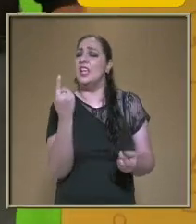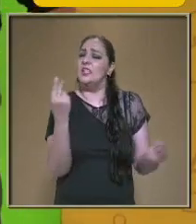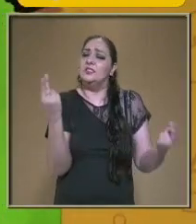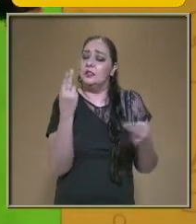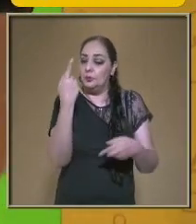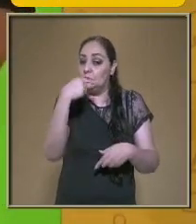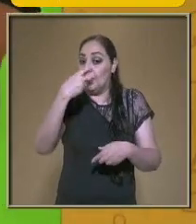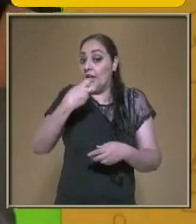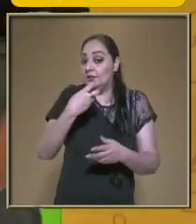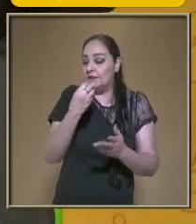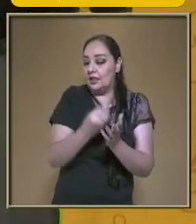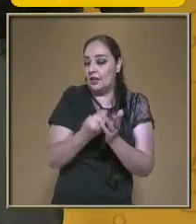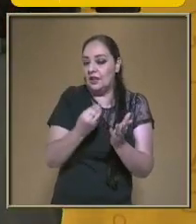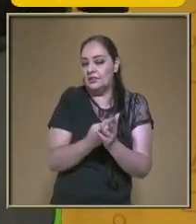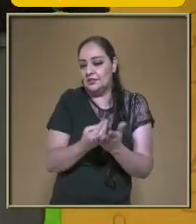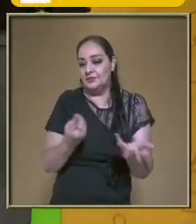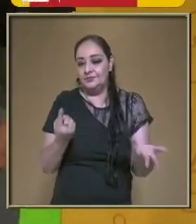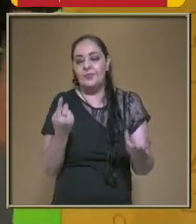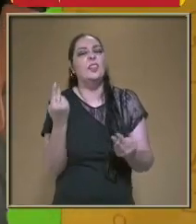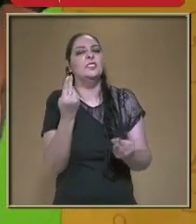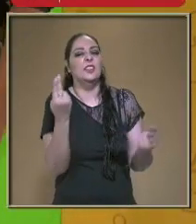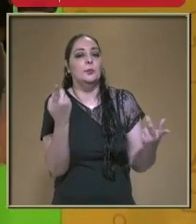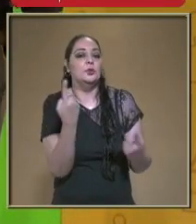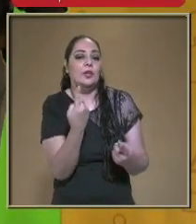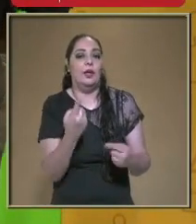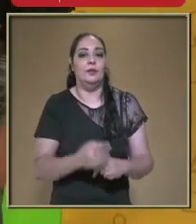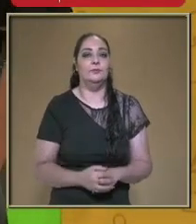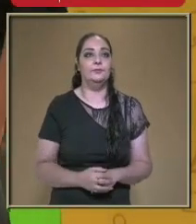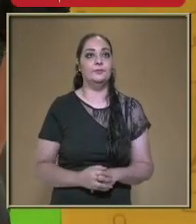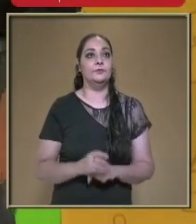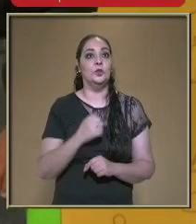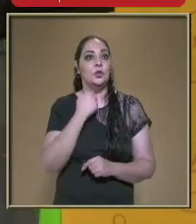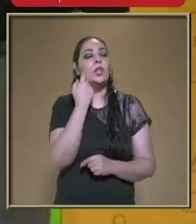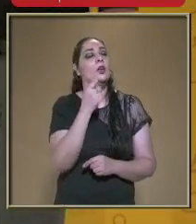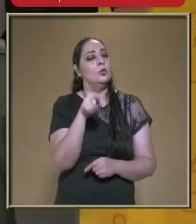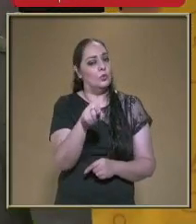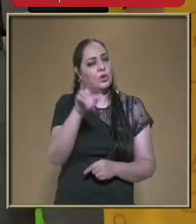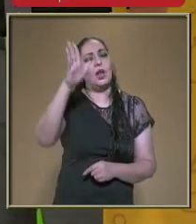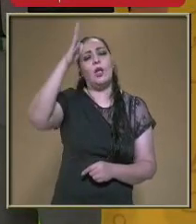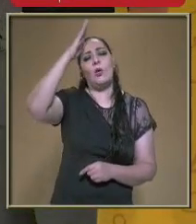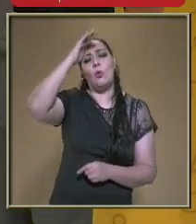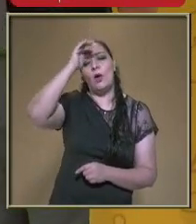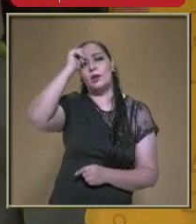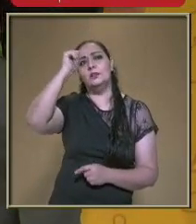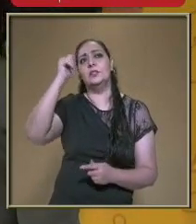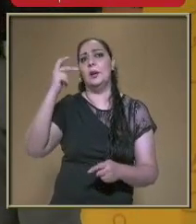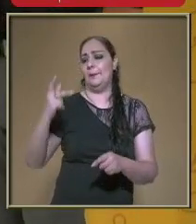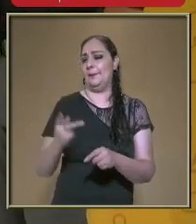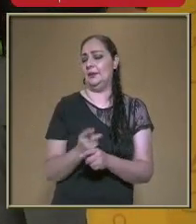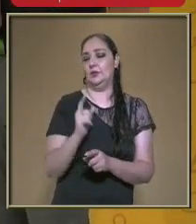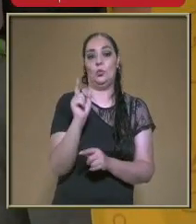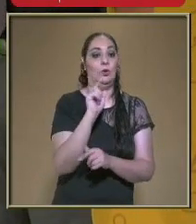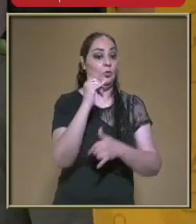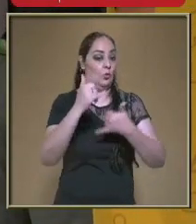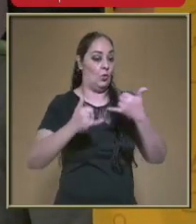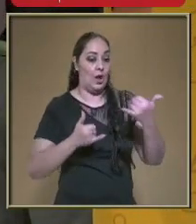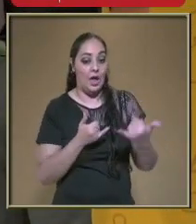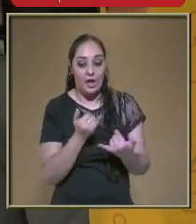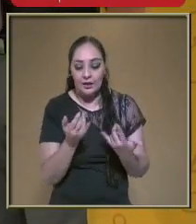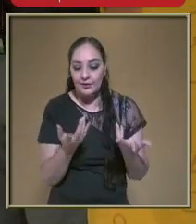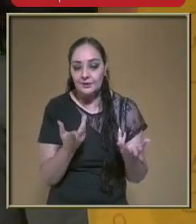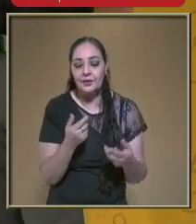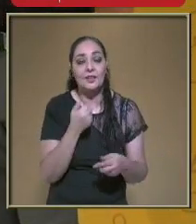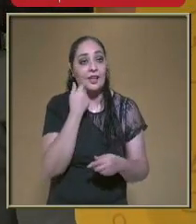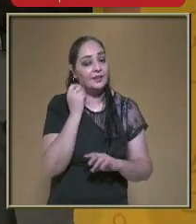this class? What do we need for this class? Okay, I want you to remember what happened when you are playing and when you want